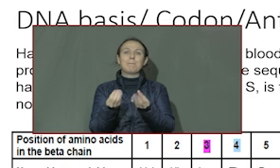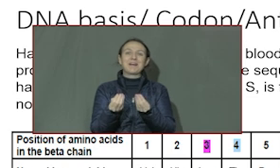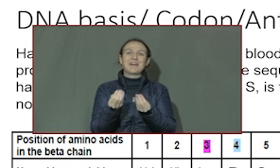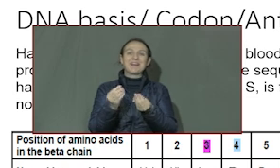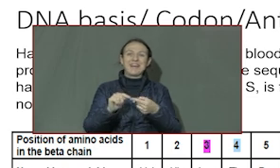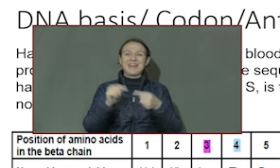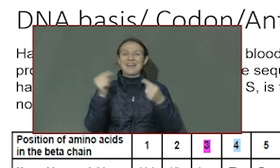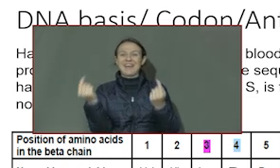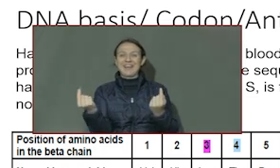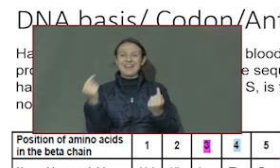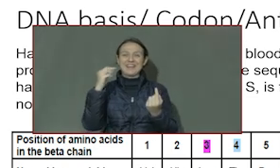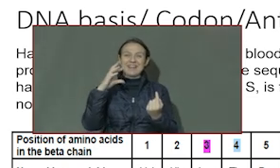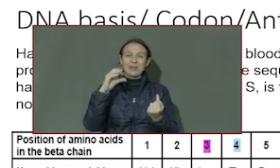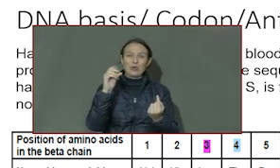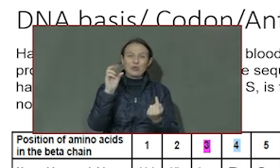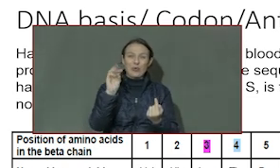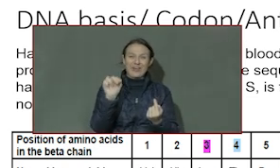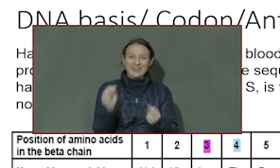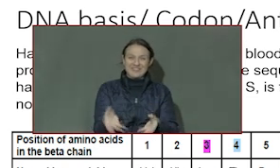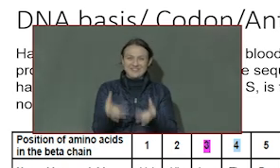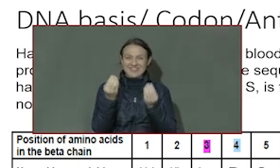anticodons.